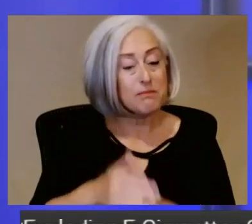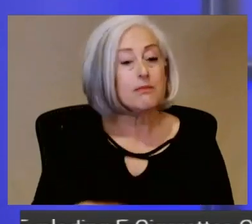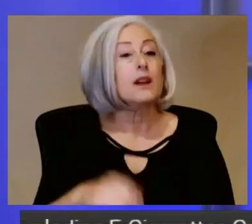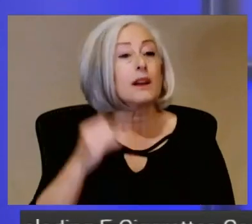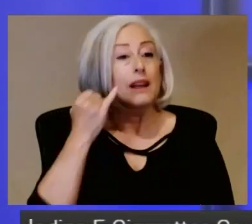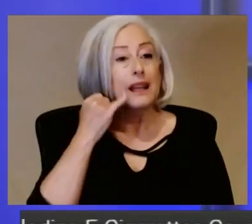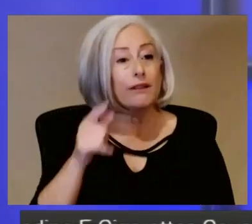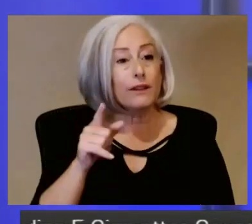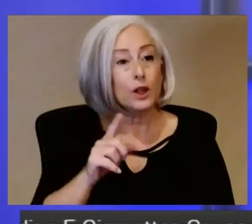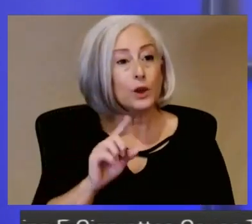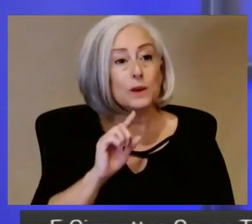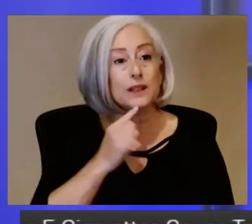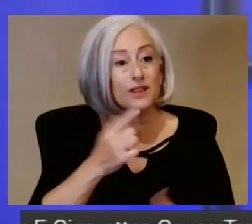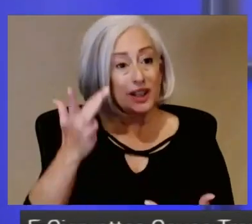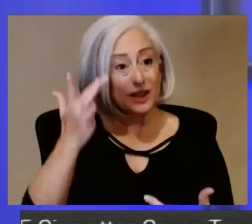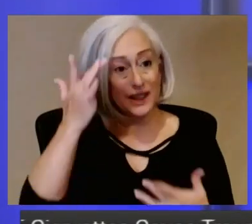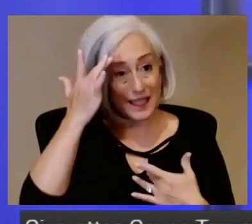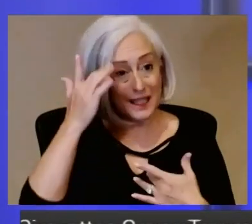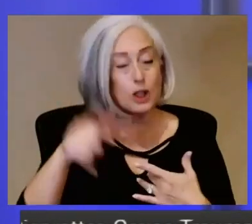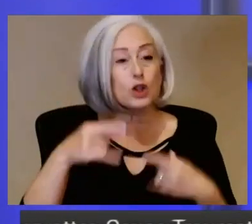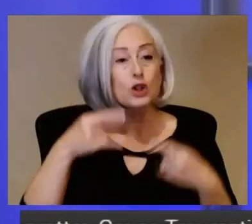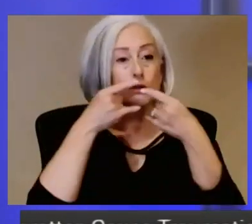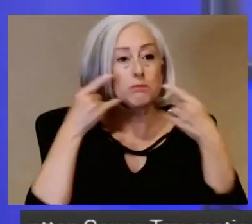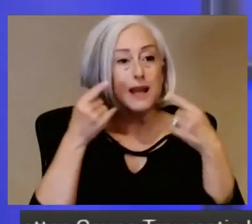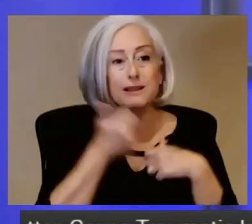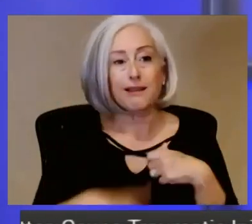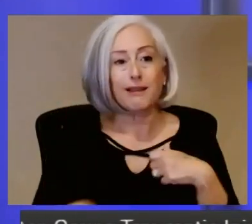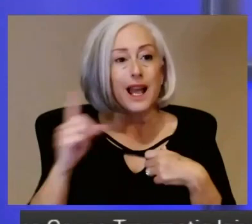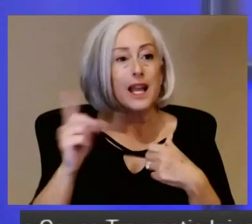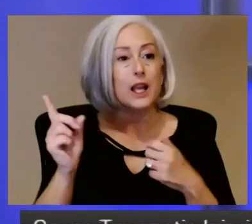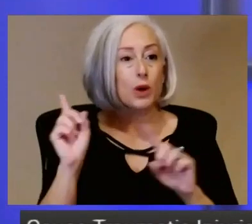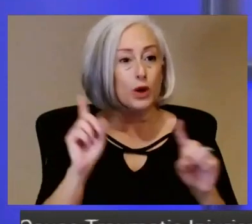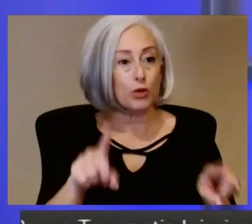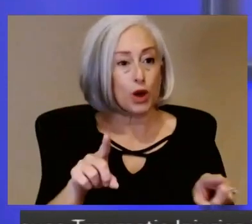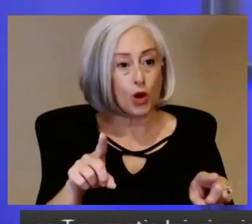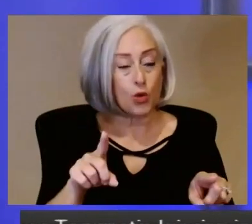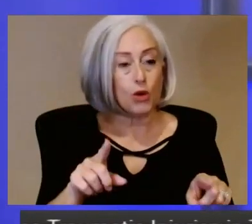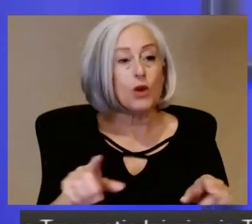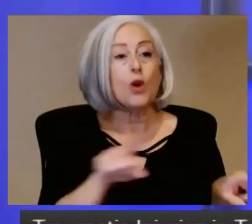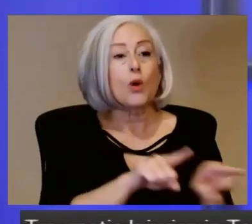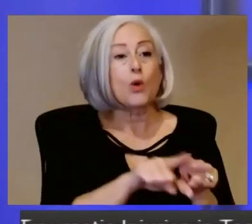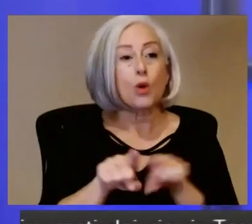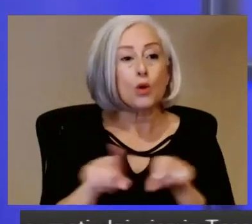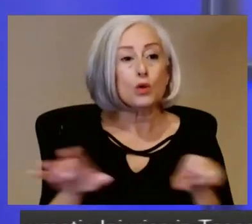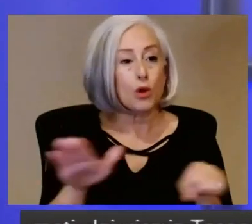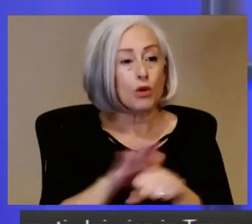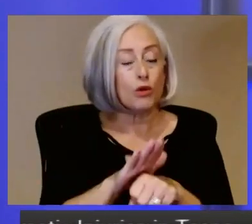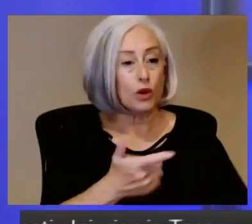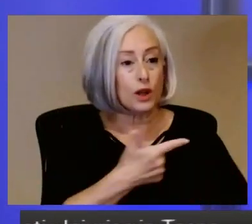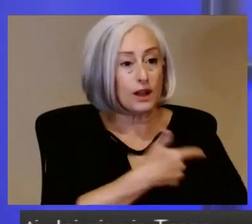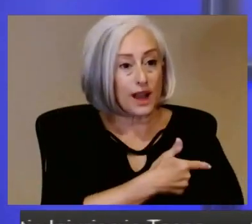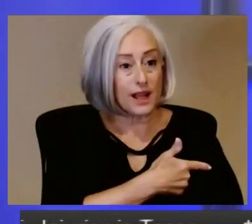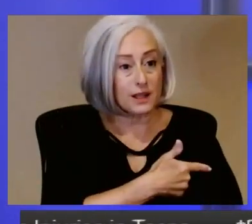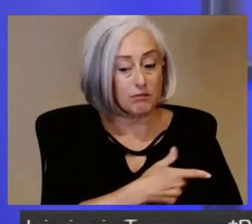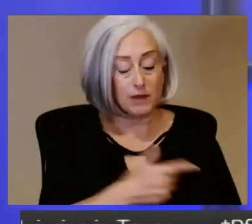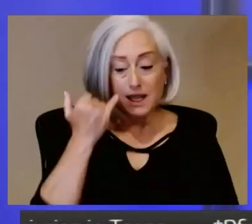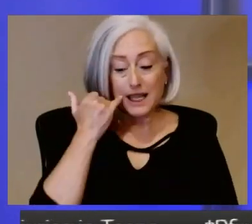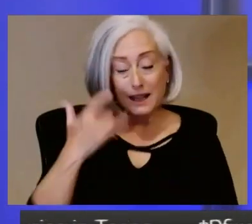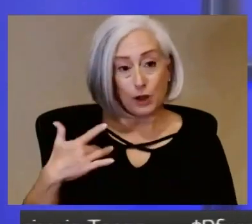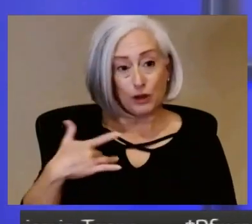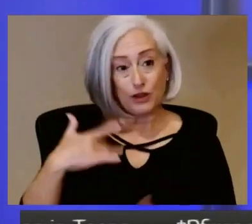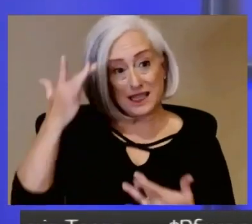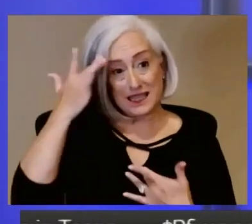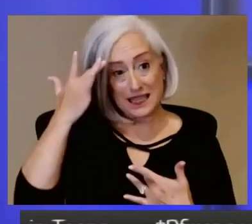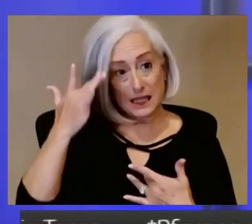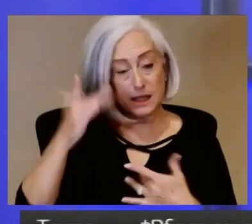mask everywhere they go, along with making sure they are fully vaccinated. Also get tested if you show symptoms. So that's what medium